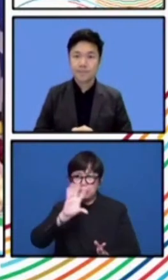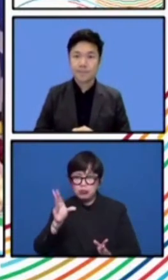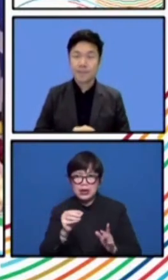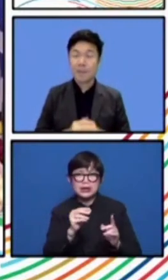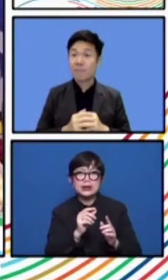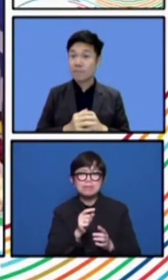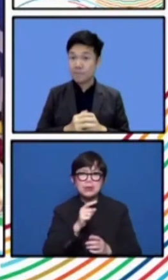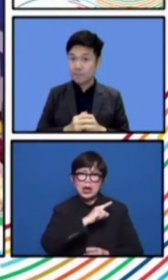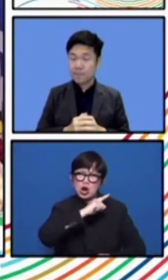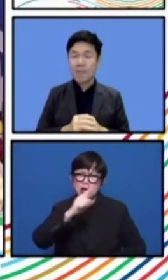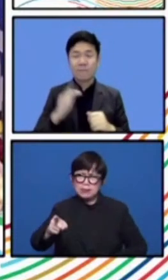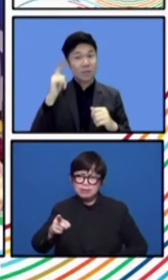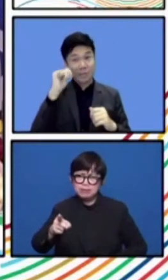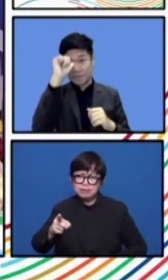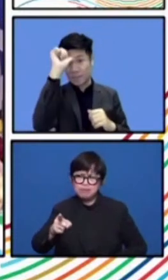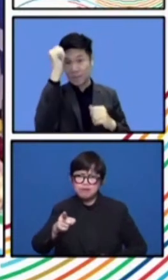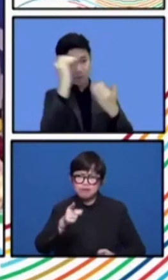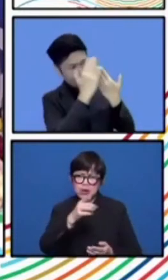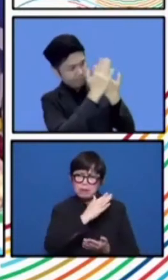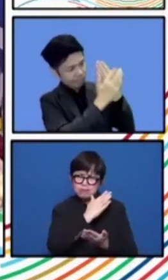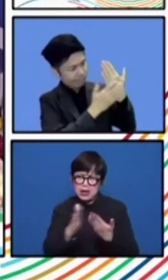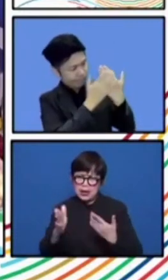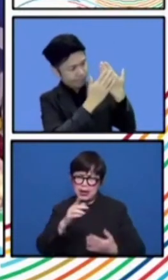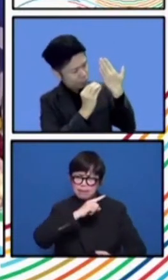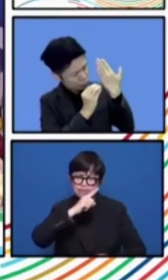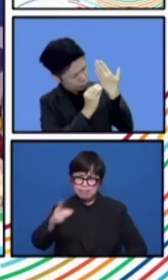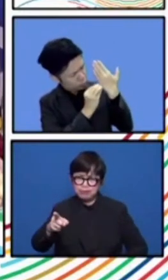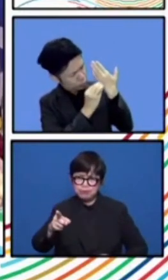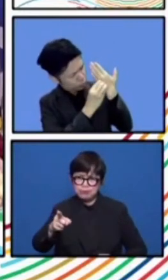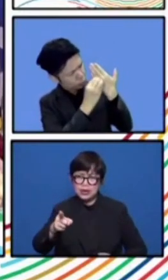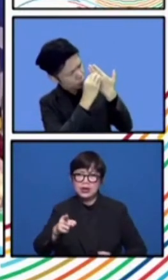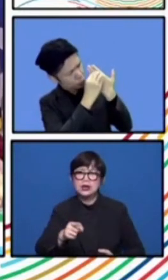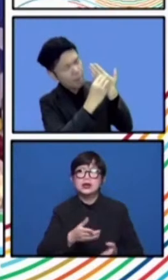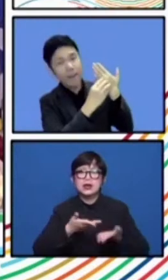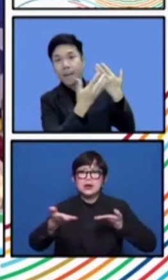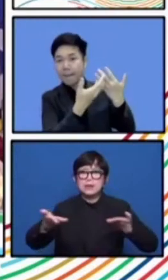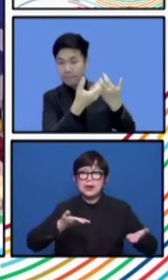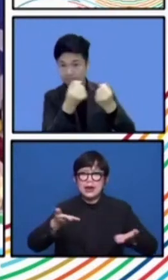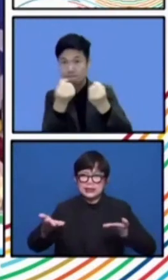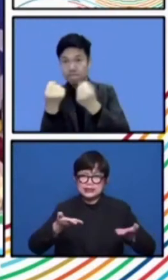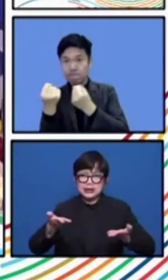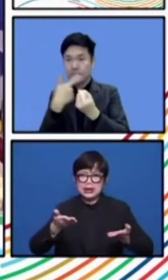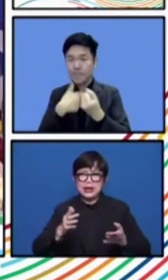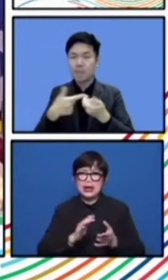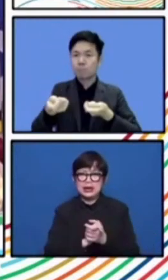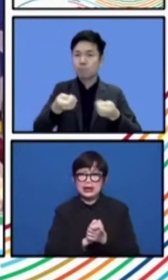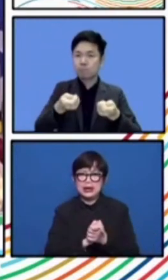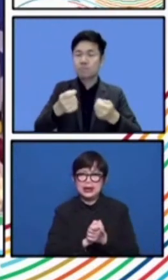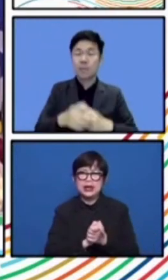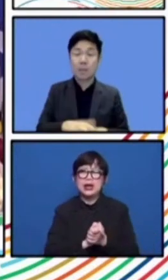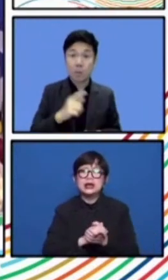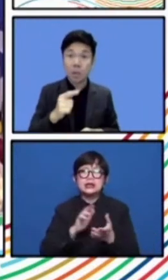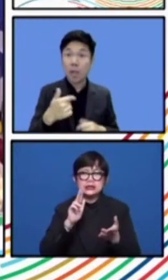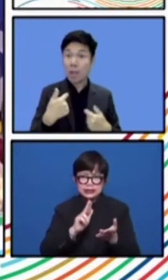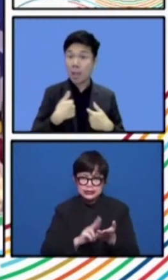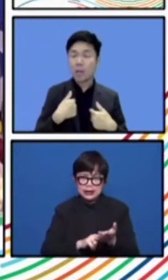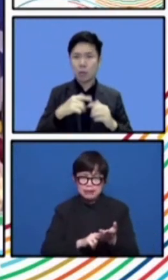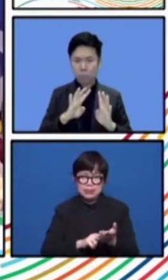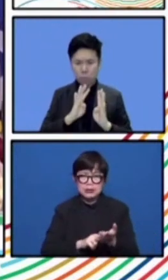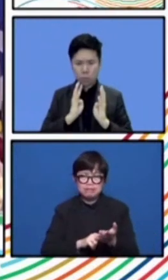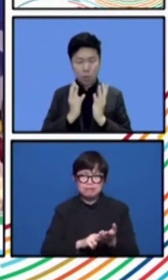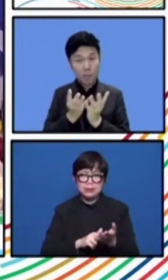effective implementation moreover we always involve person with disabilities in our committees while developing